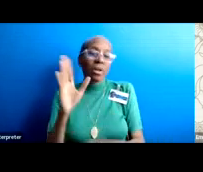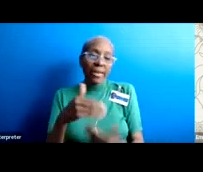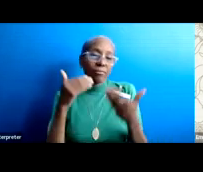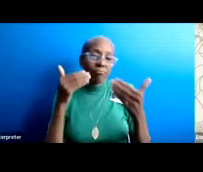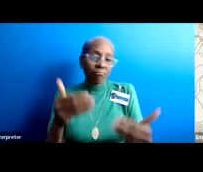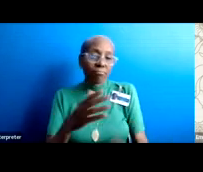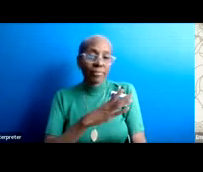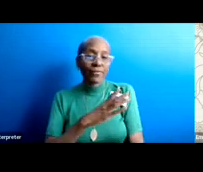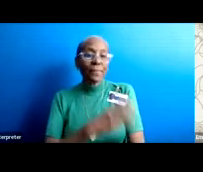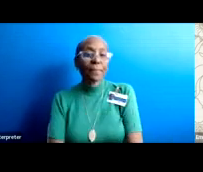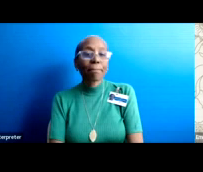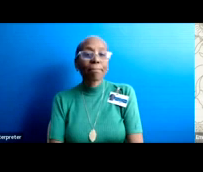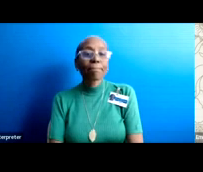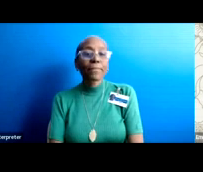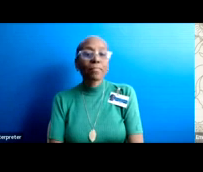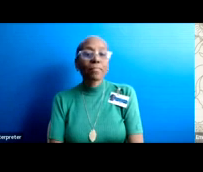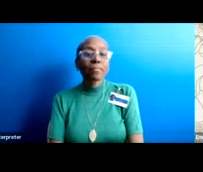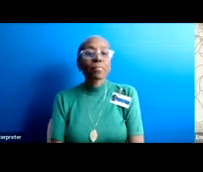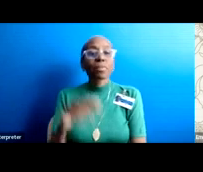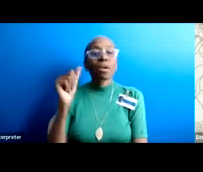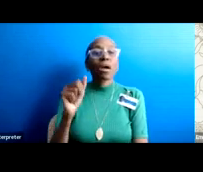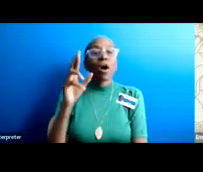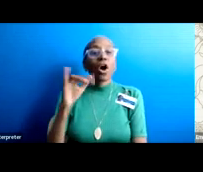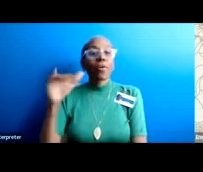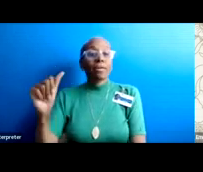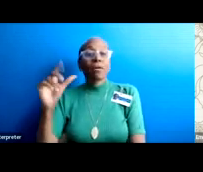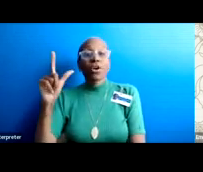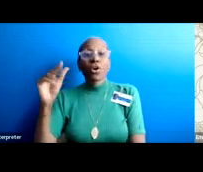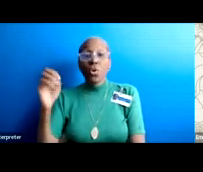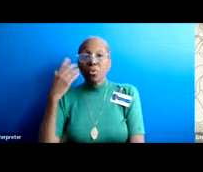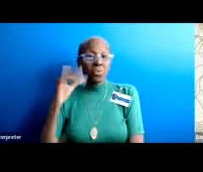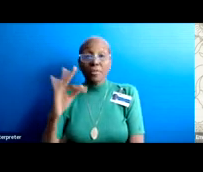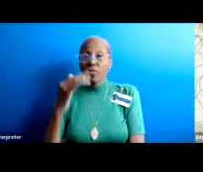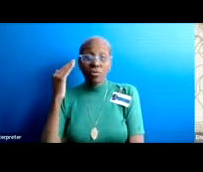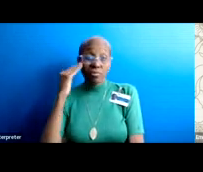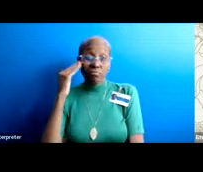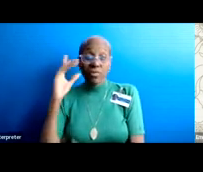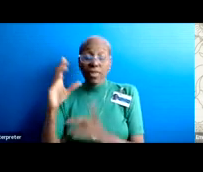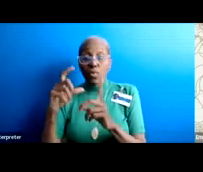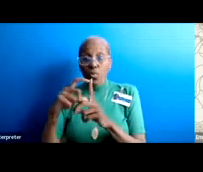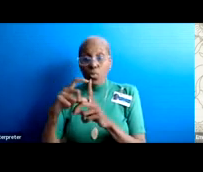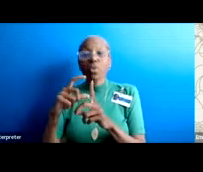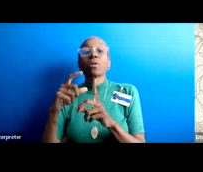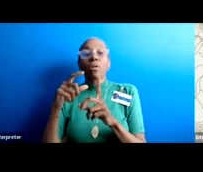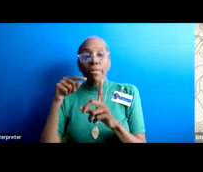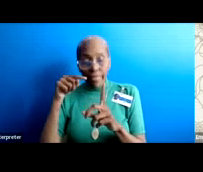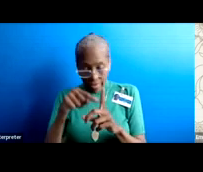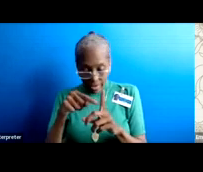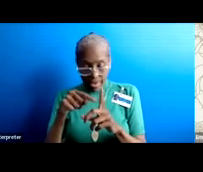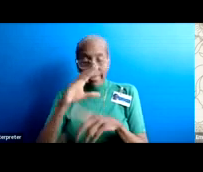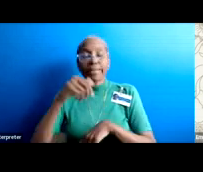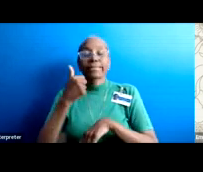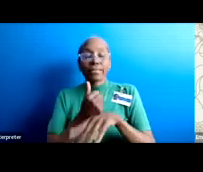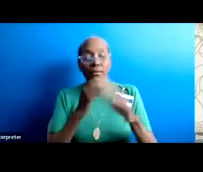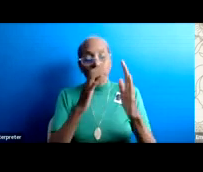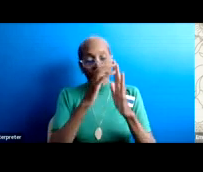there. ARIA code, I don't know if a lot of you are familiar with that terminology, but it is a set of code